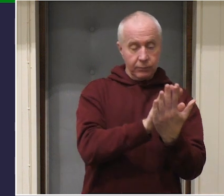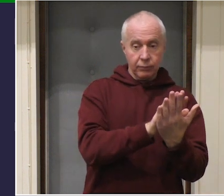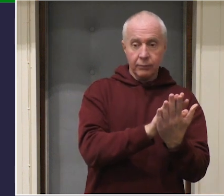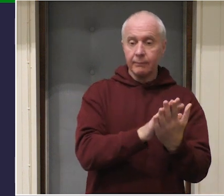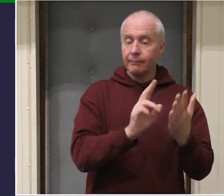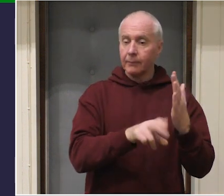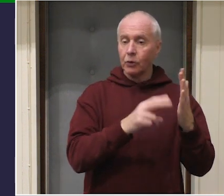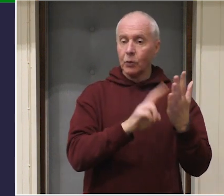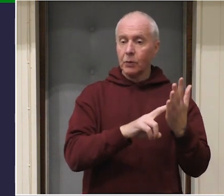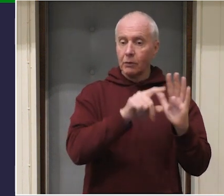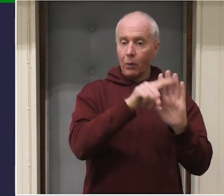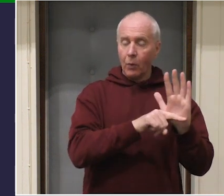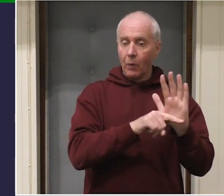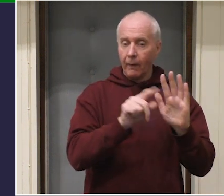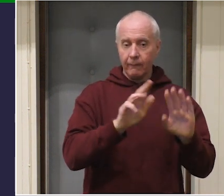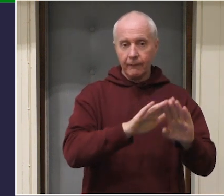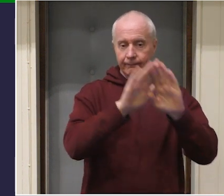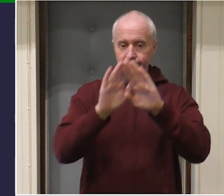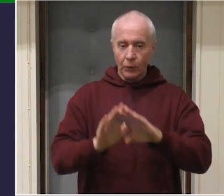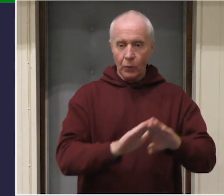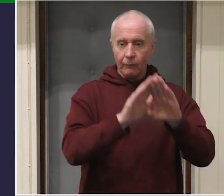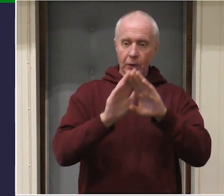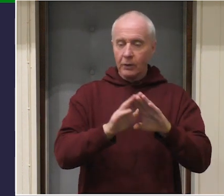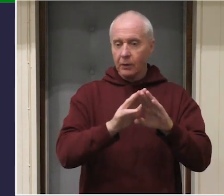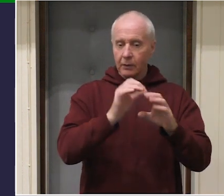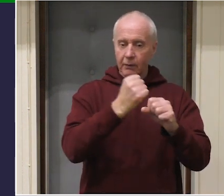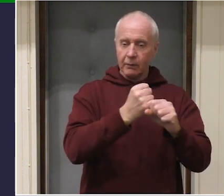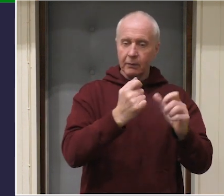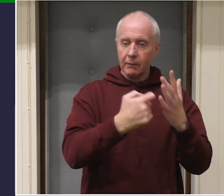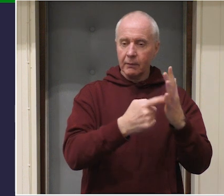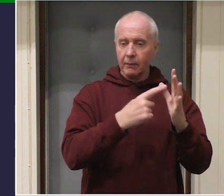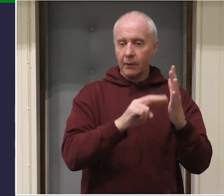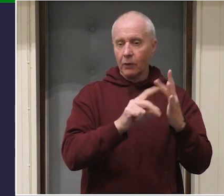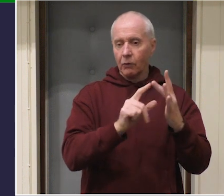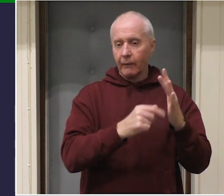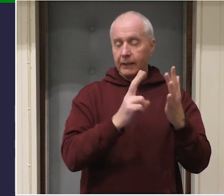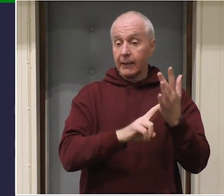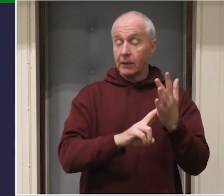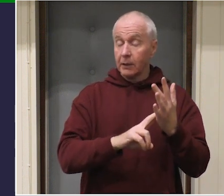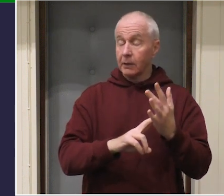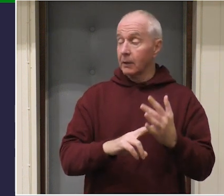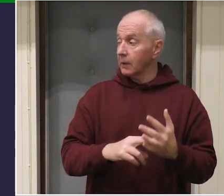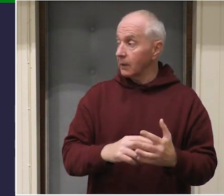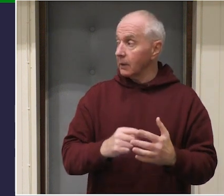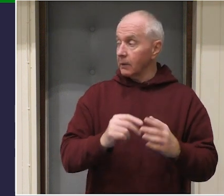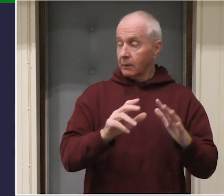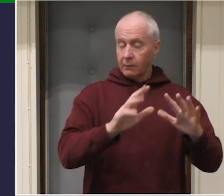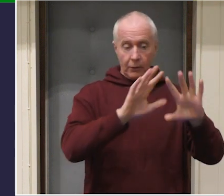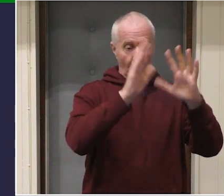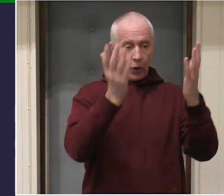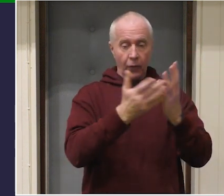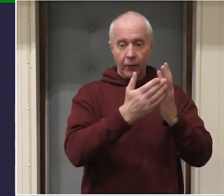of universal gravitation. And that states for the first time that the gravity which acts on Earth, which causes